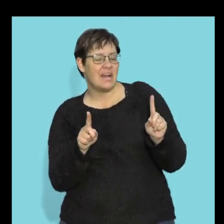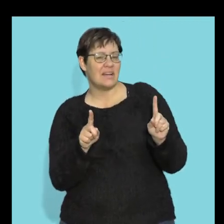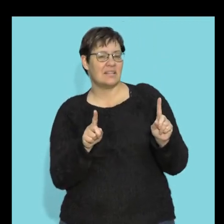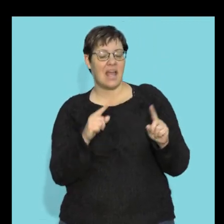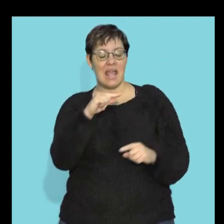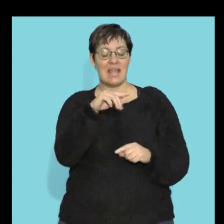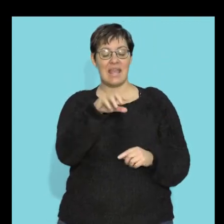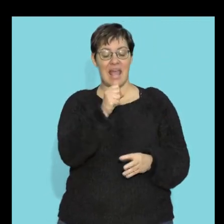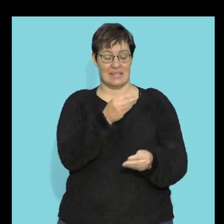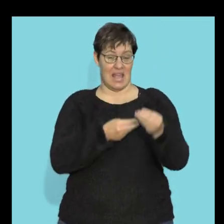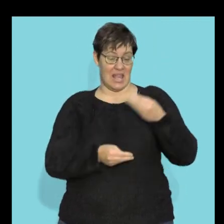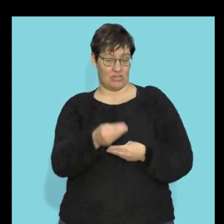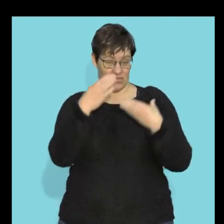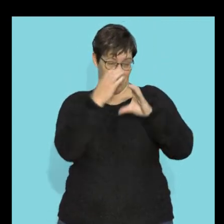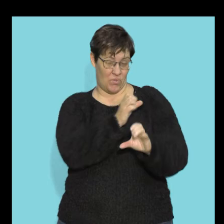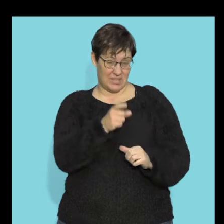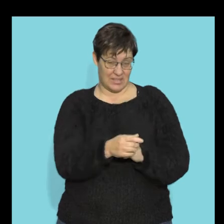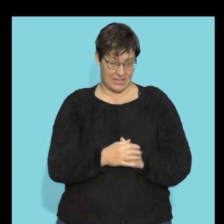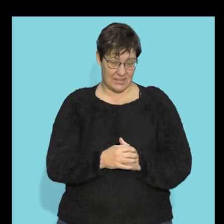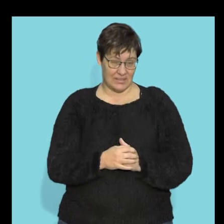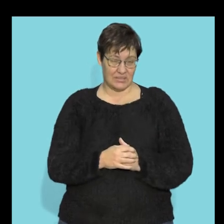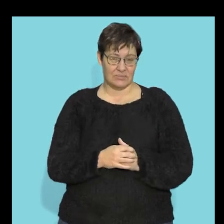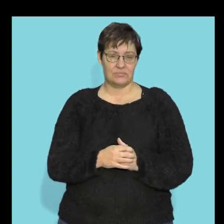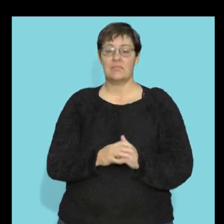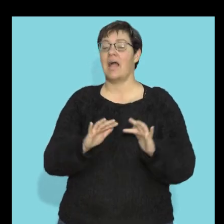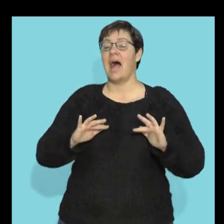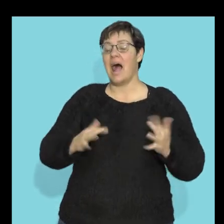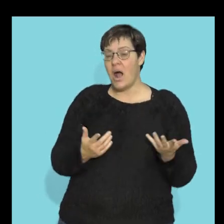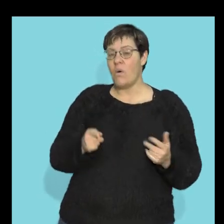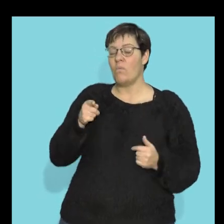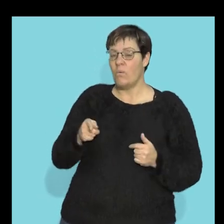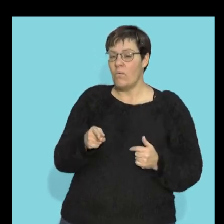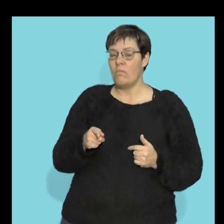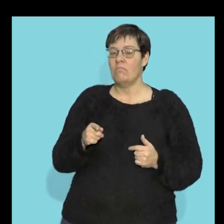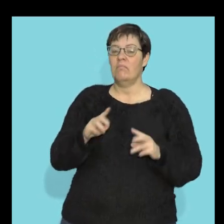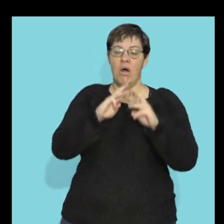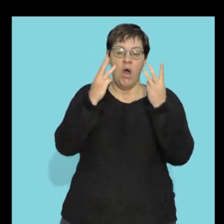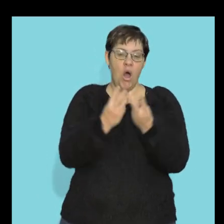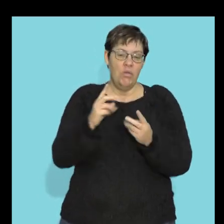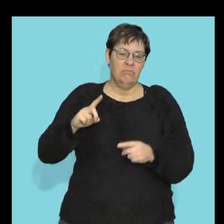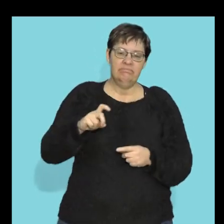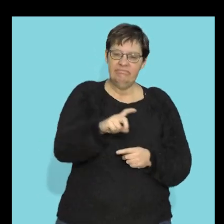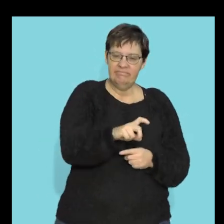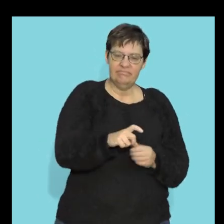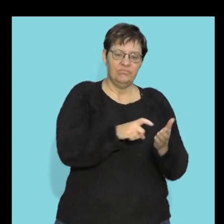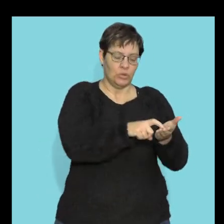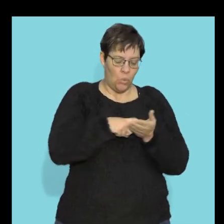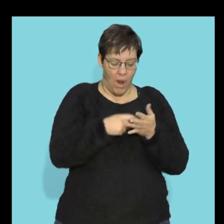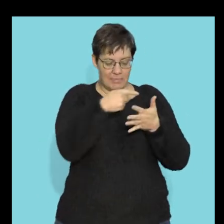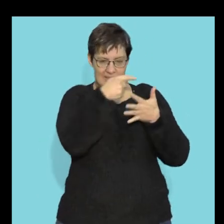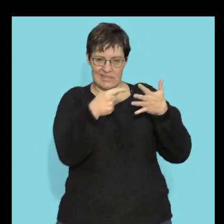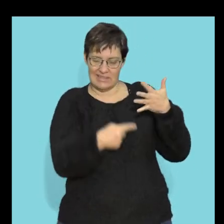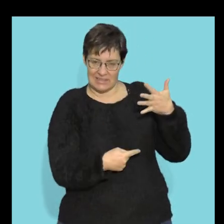gaseous exchange. Now the question is, how does the earthworm meet the requirements of